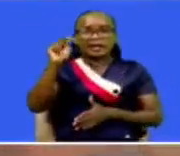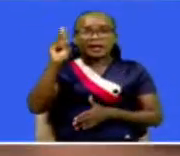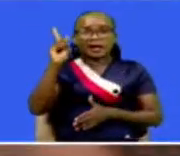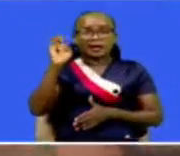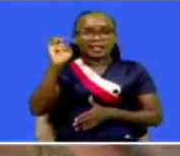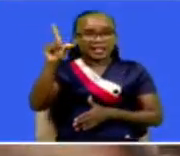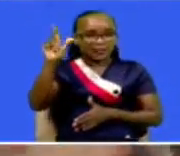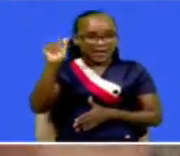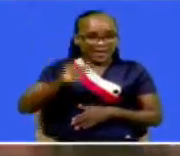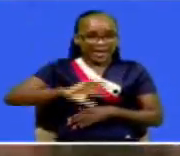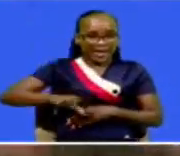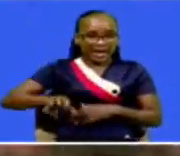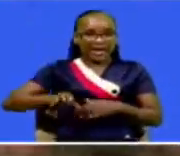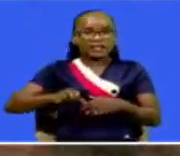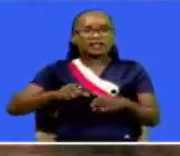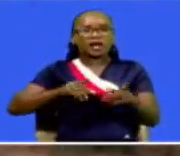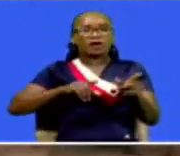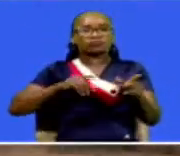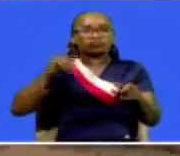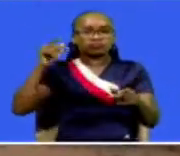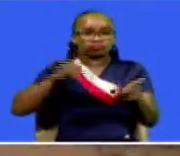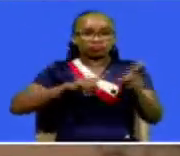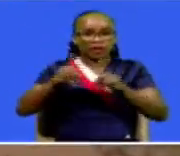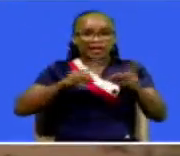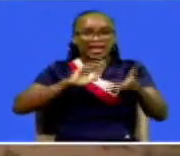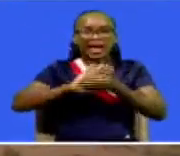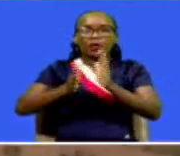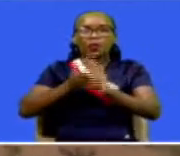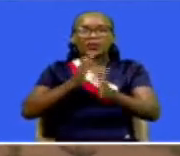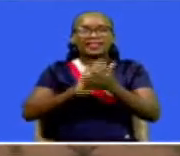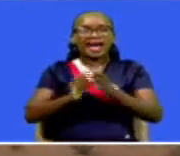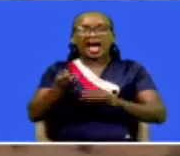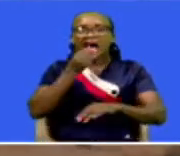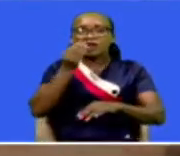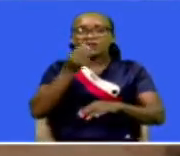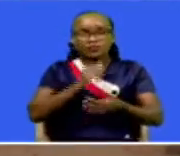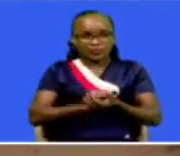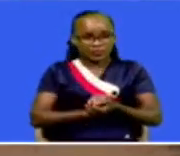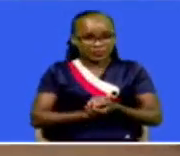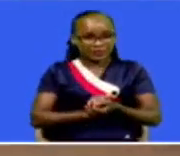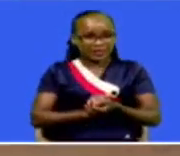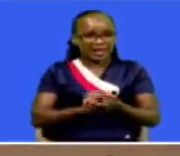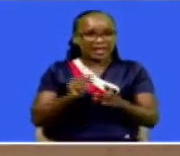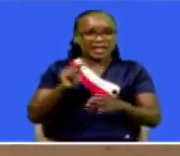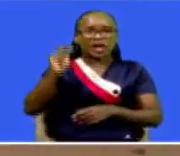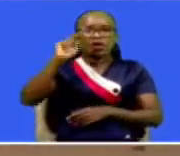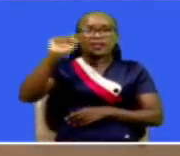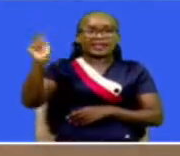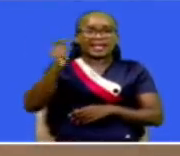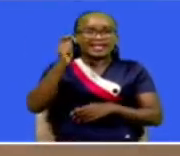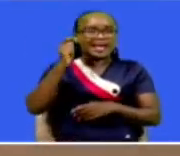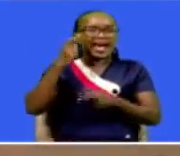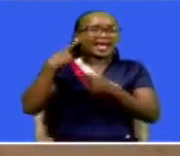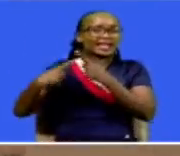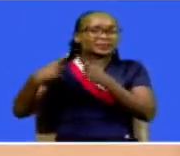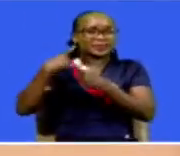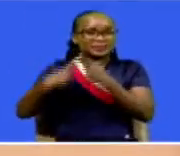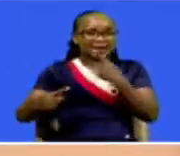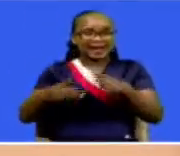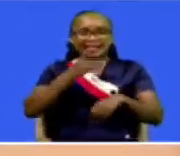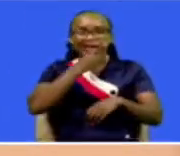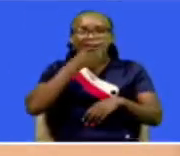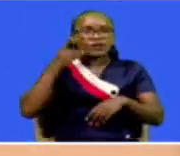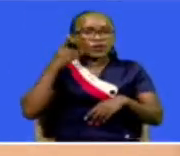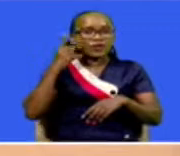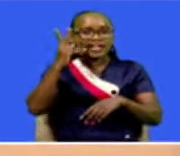for hundreds of kilometers without sighting even a single wild fruit to eat. Northern Kenya is experiencing its worst drought